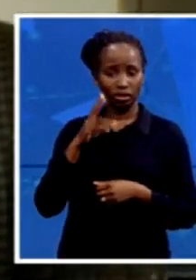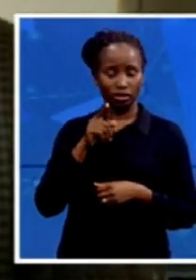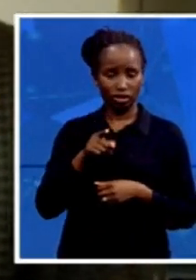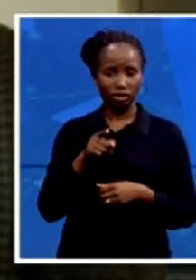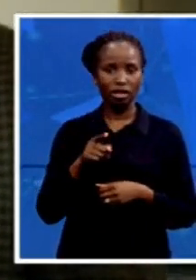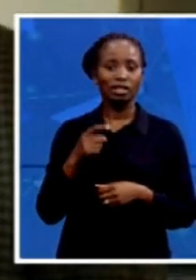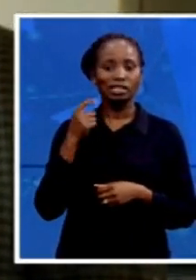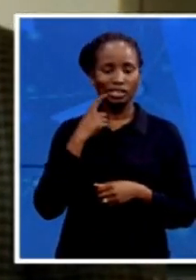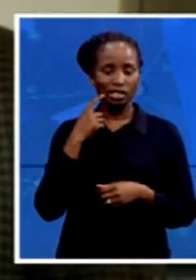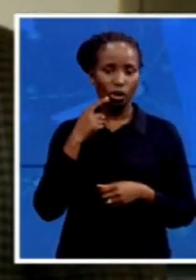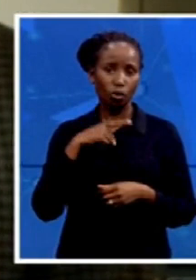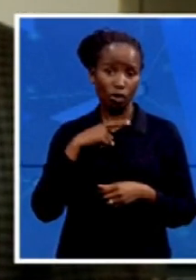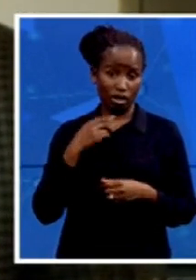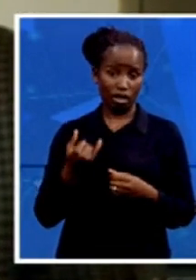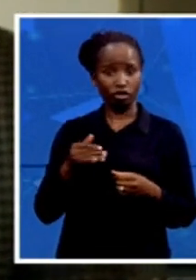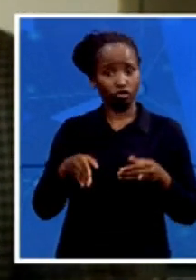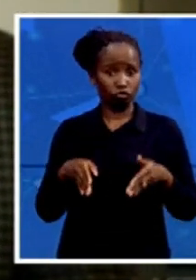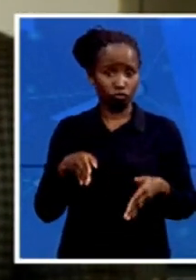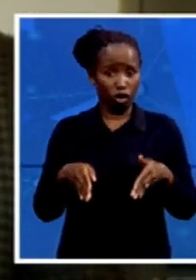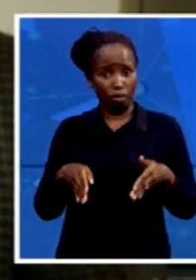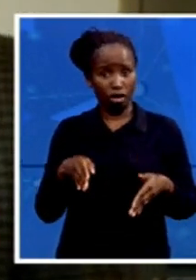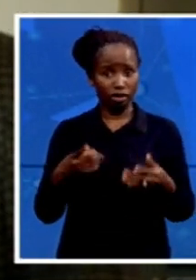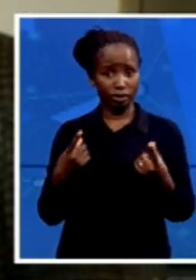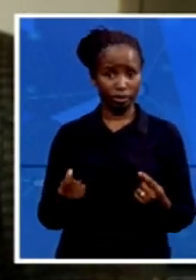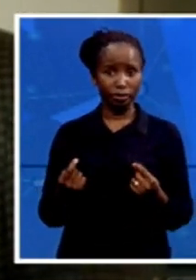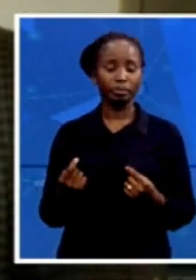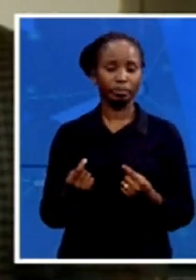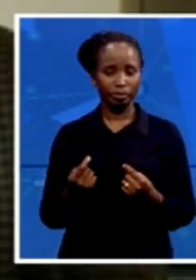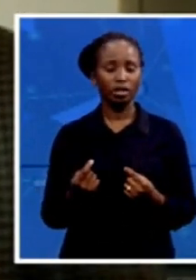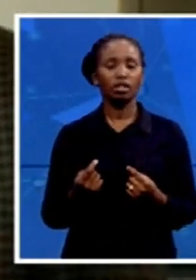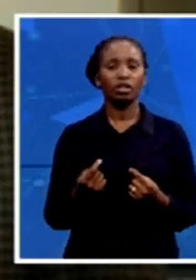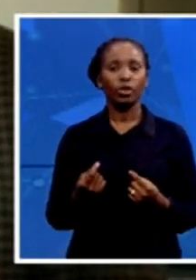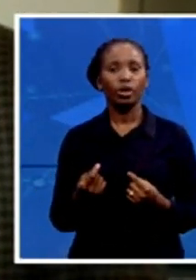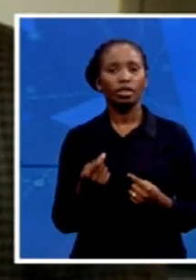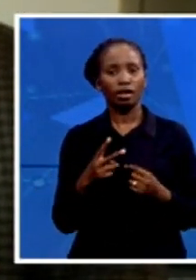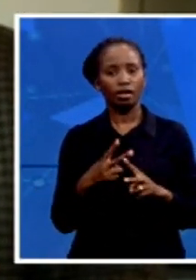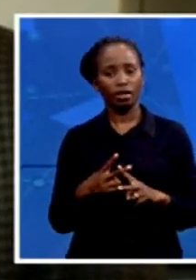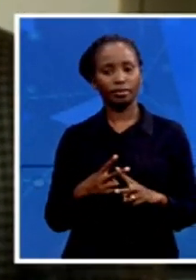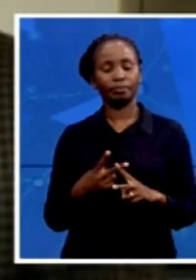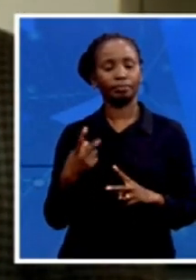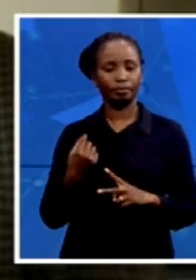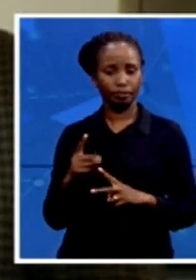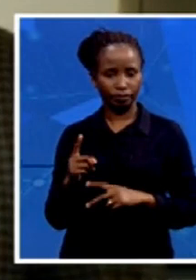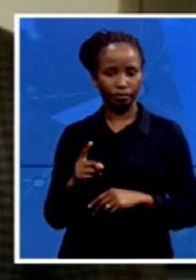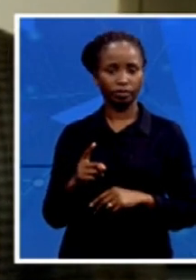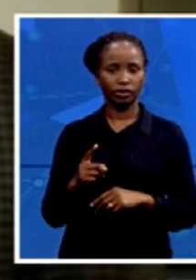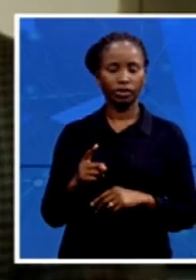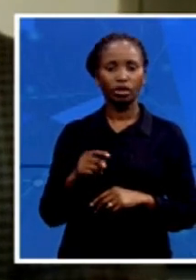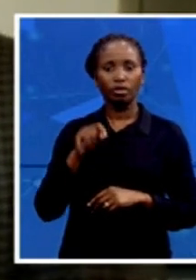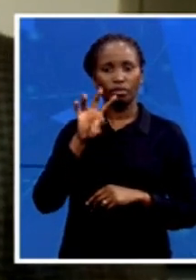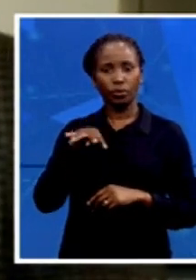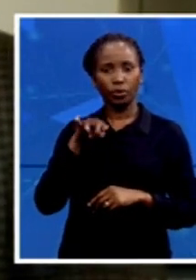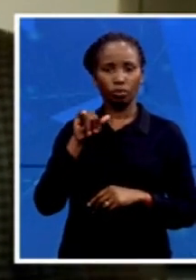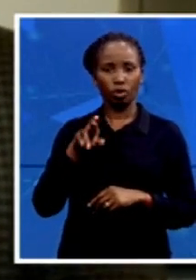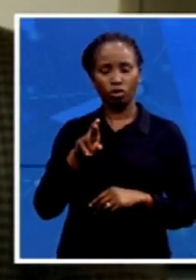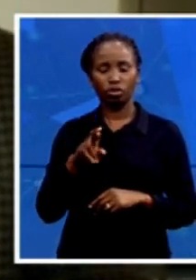movement. And the fact that obviously we're getting the state-of-the-art new 4th generation Da Vinci Xi robot. Probably most importantly,